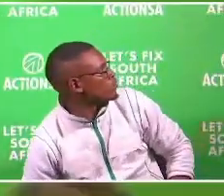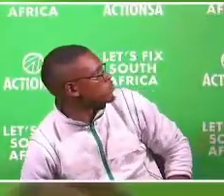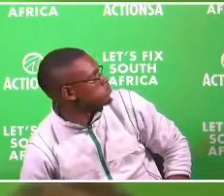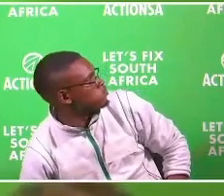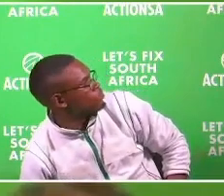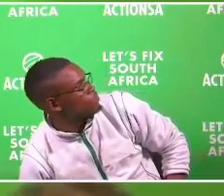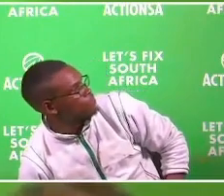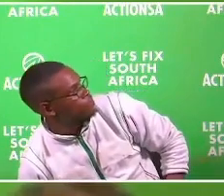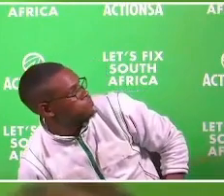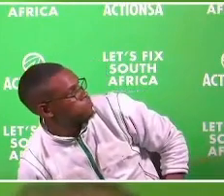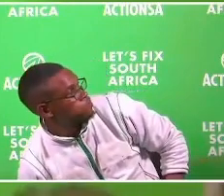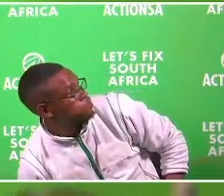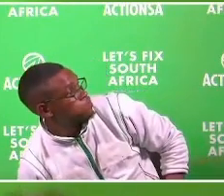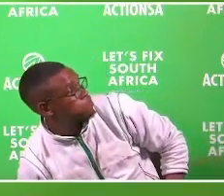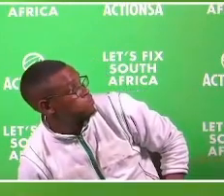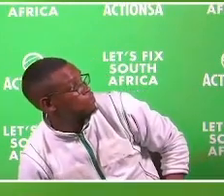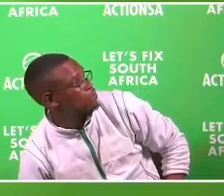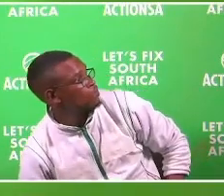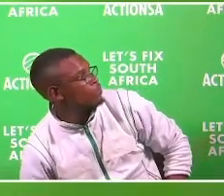Distinguished guests,